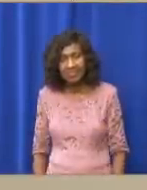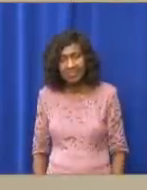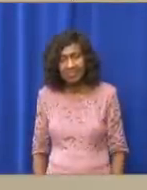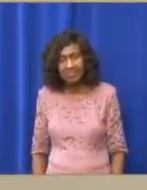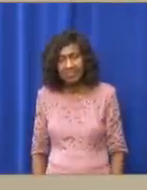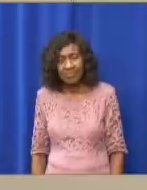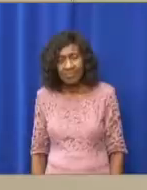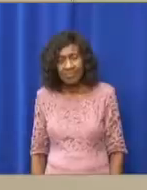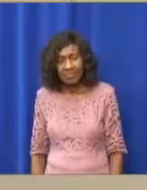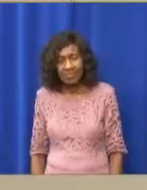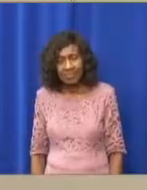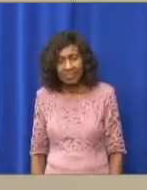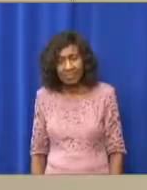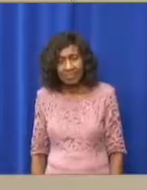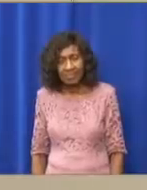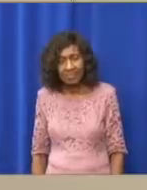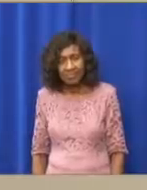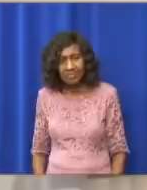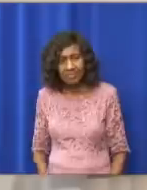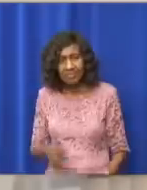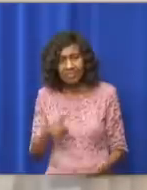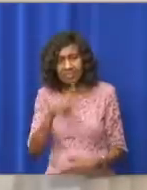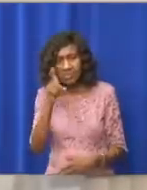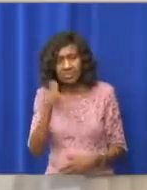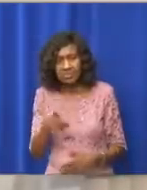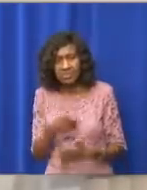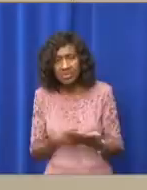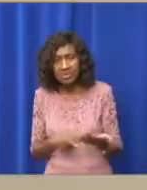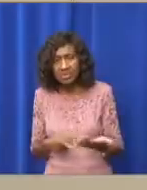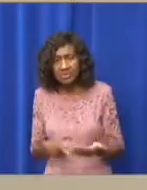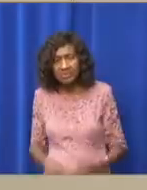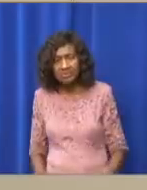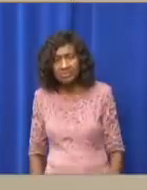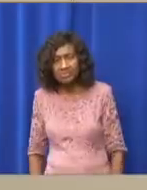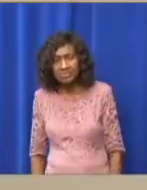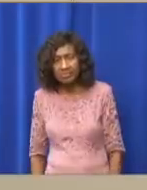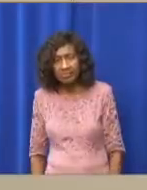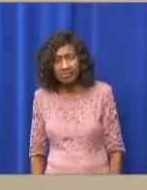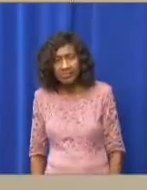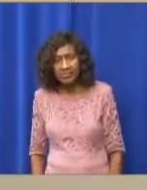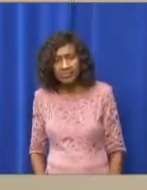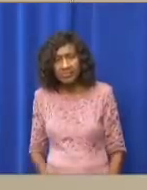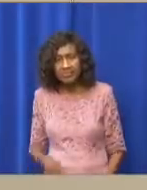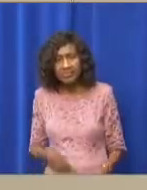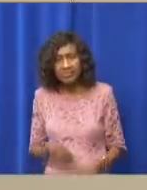what does that entail then? Just as you said,